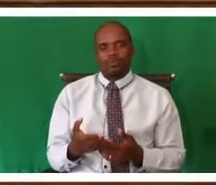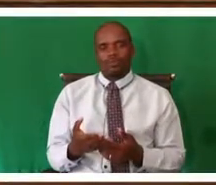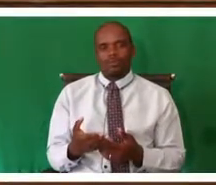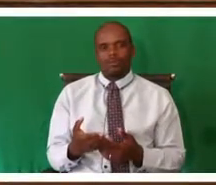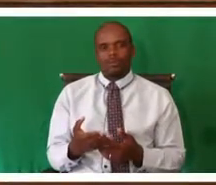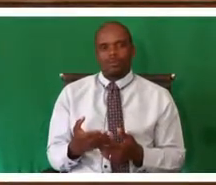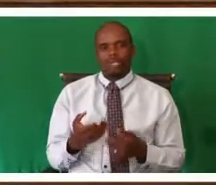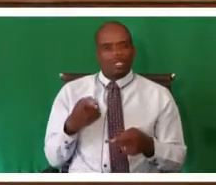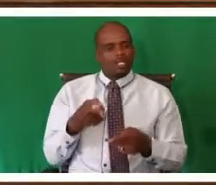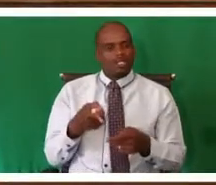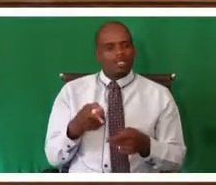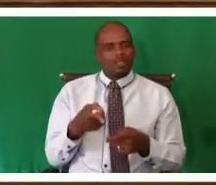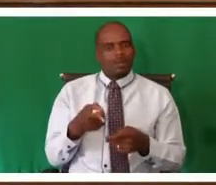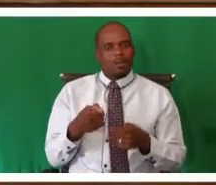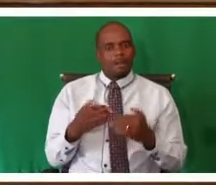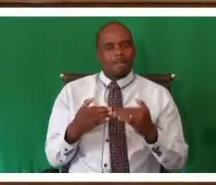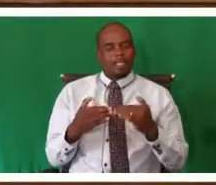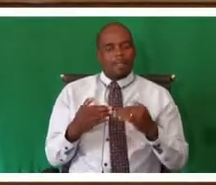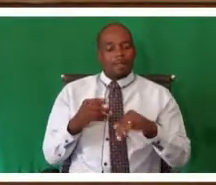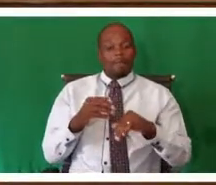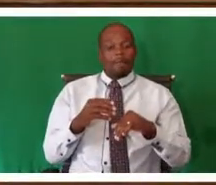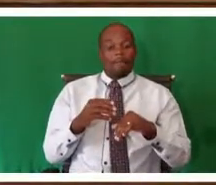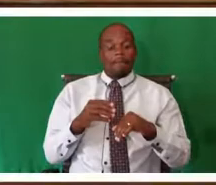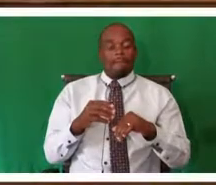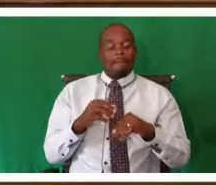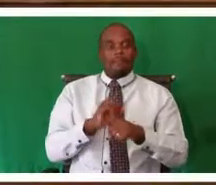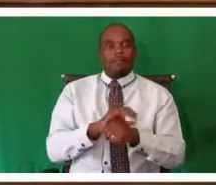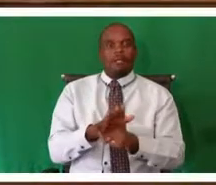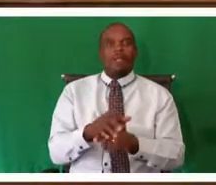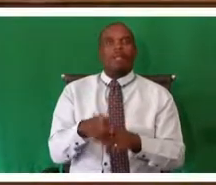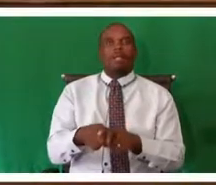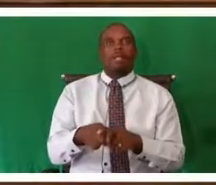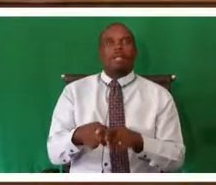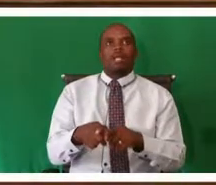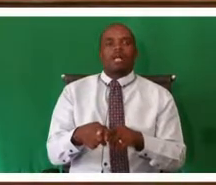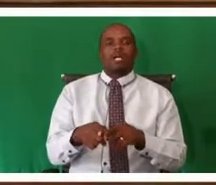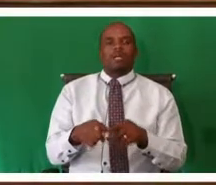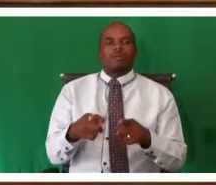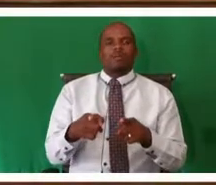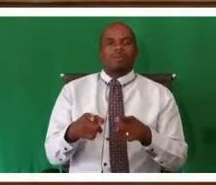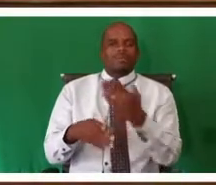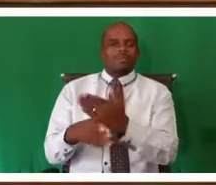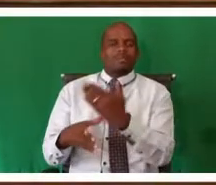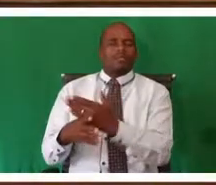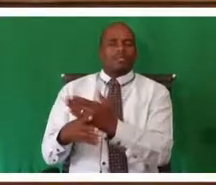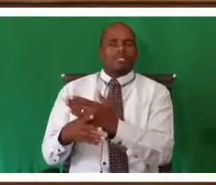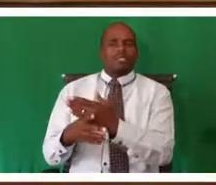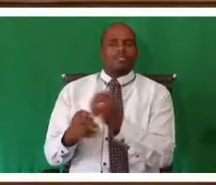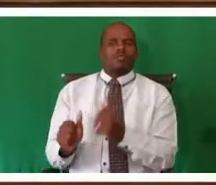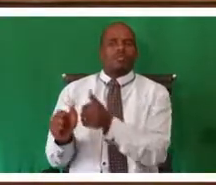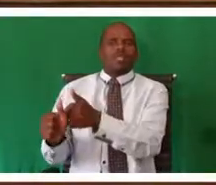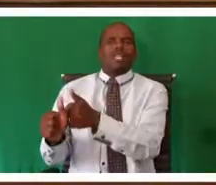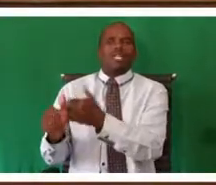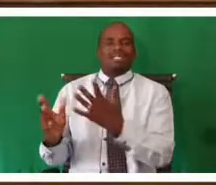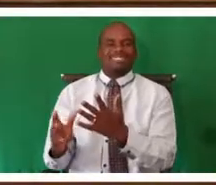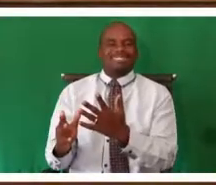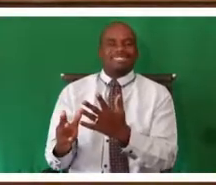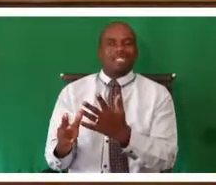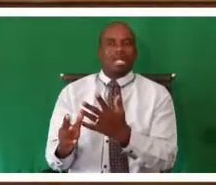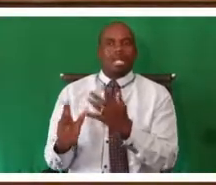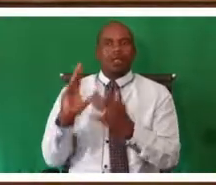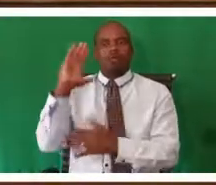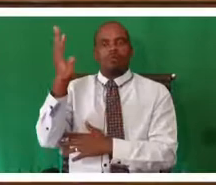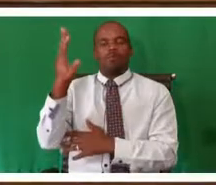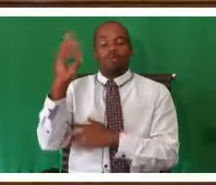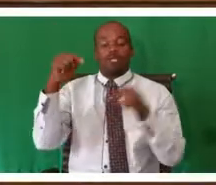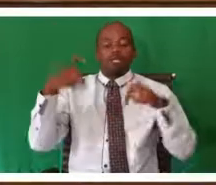despite the circumstances, they will be able to discharge their duties following the State of the Province address and